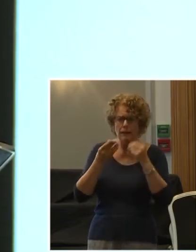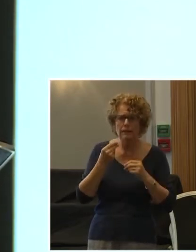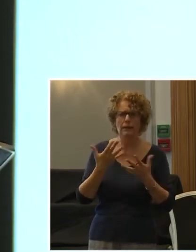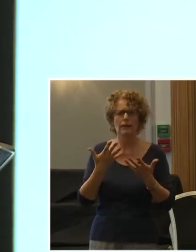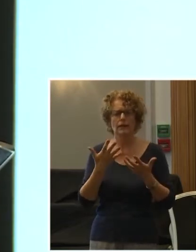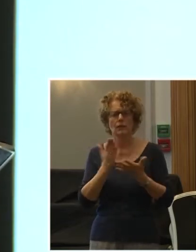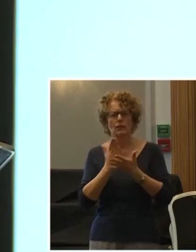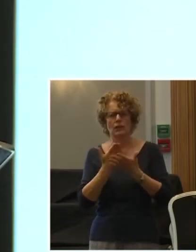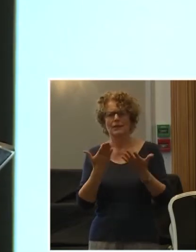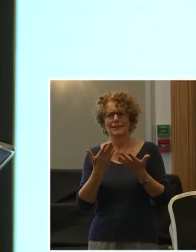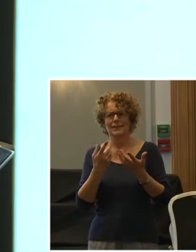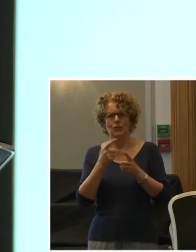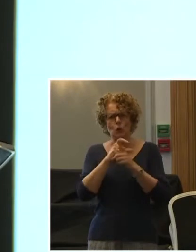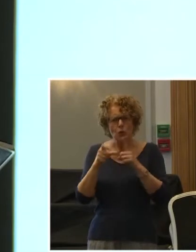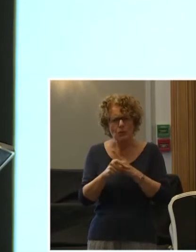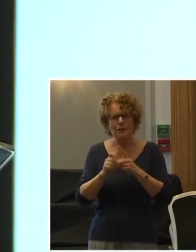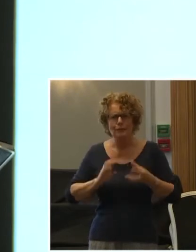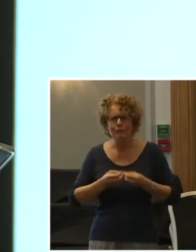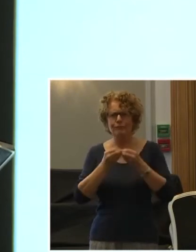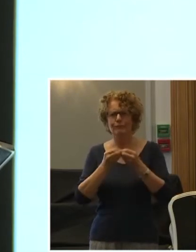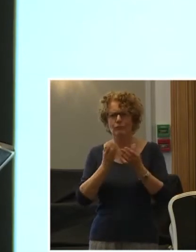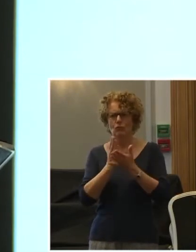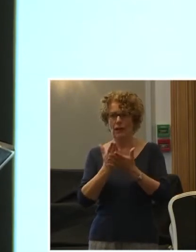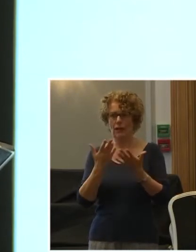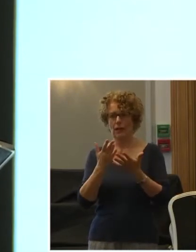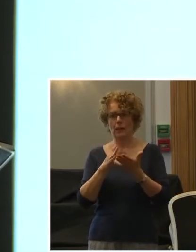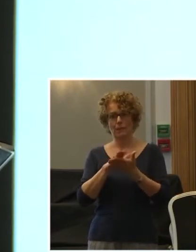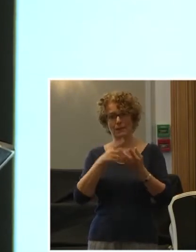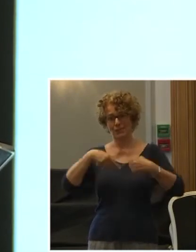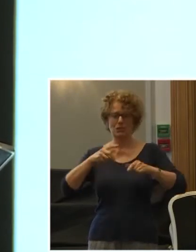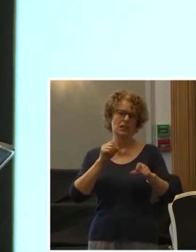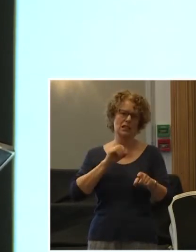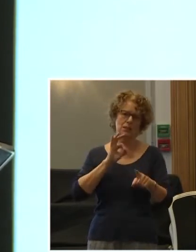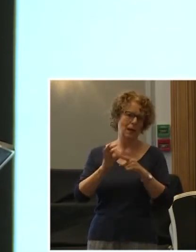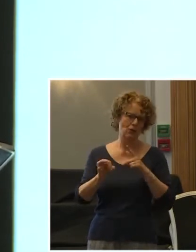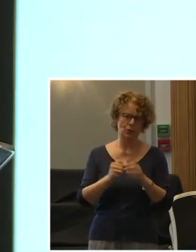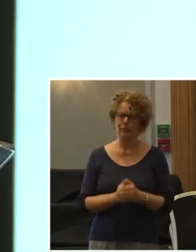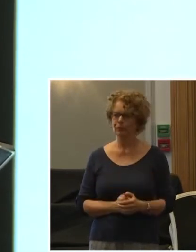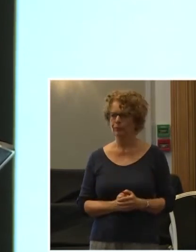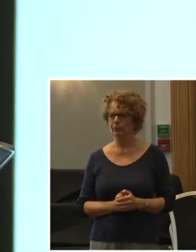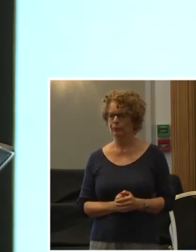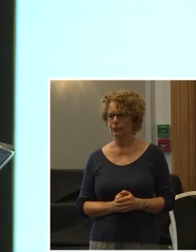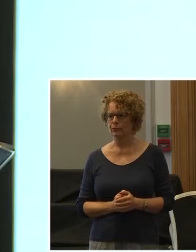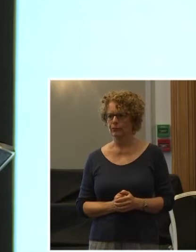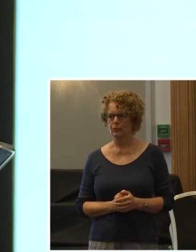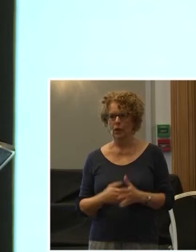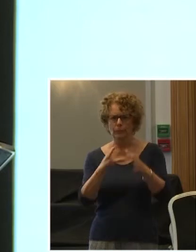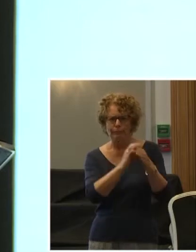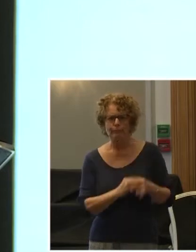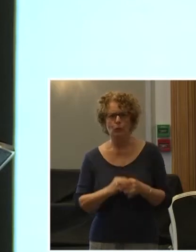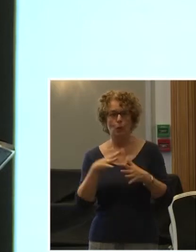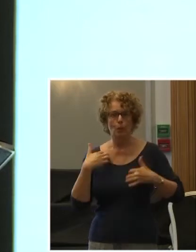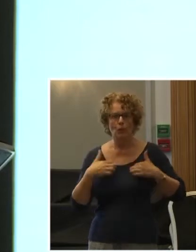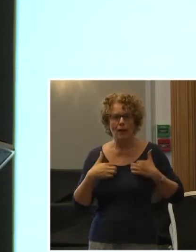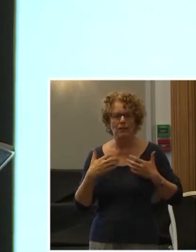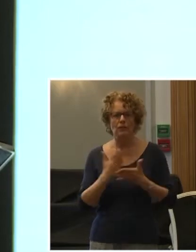reacting and pulling that community together that makes us so special. There's a mutual motivation that moves us forward,